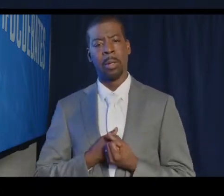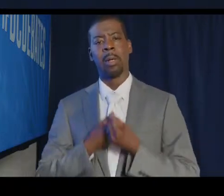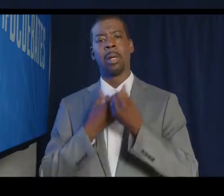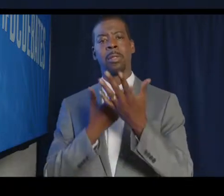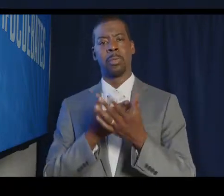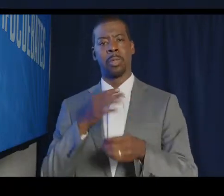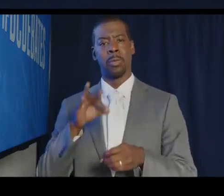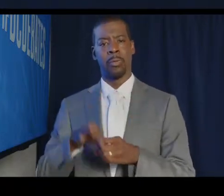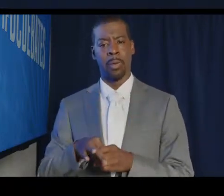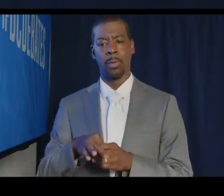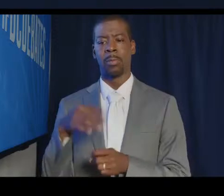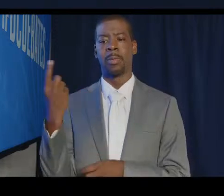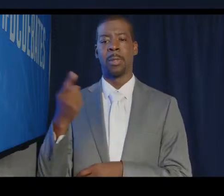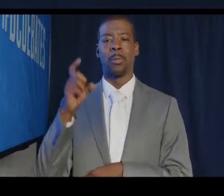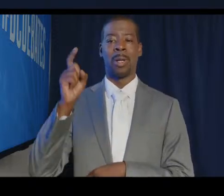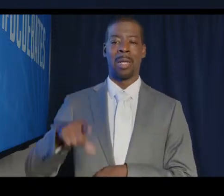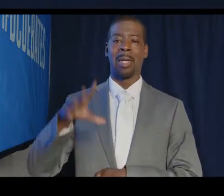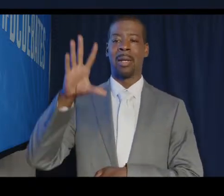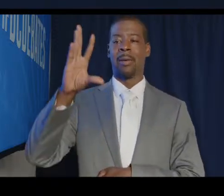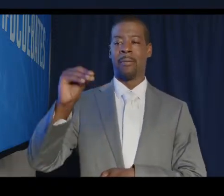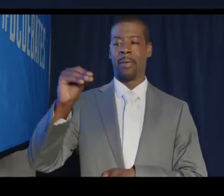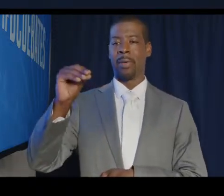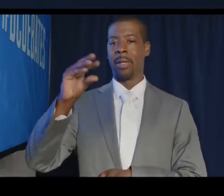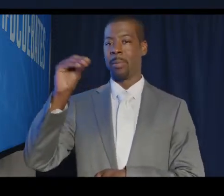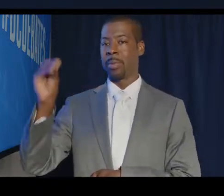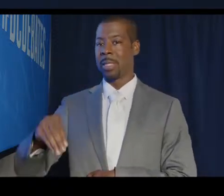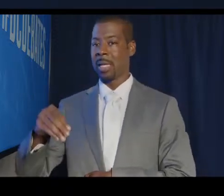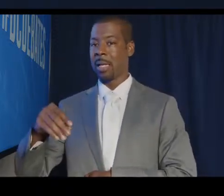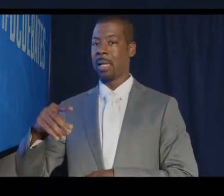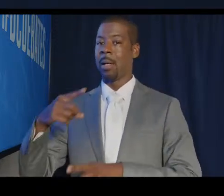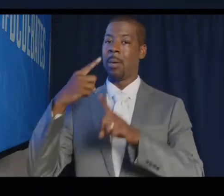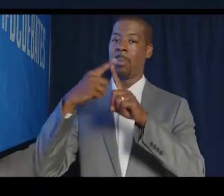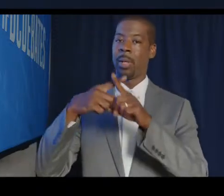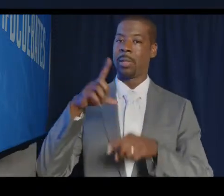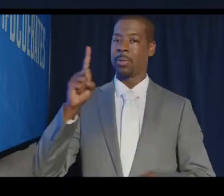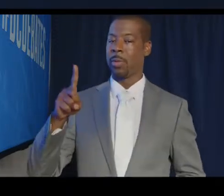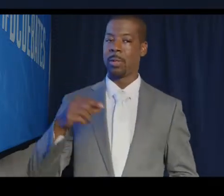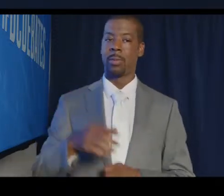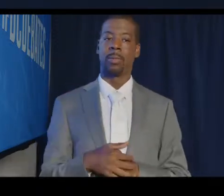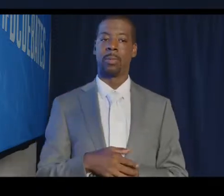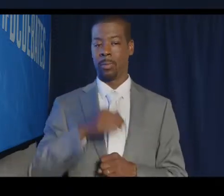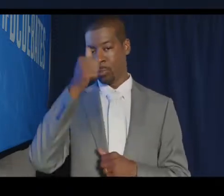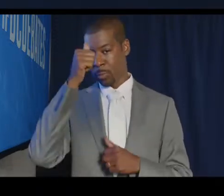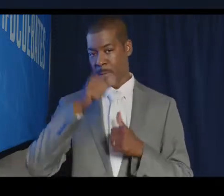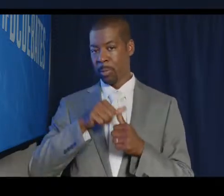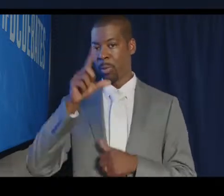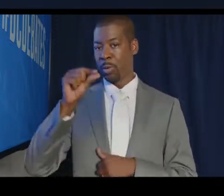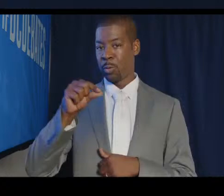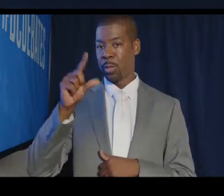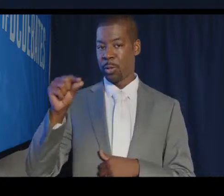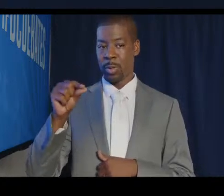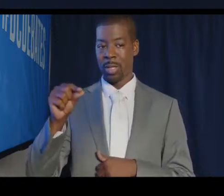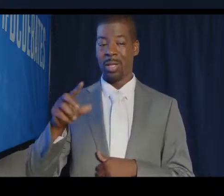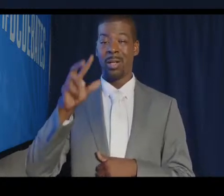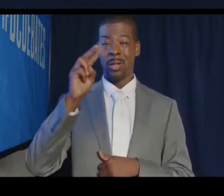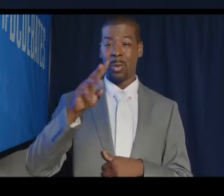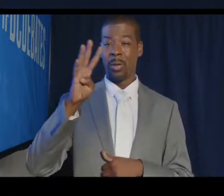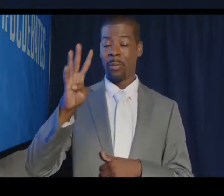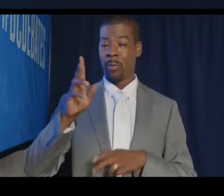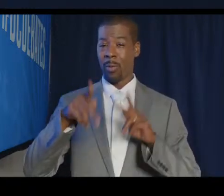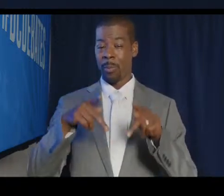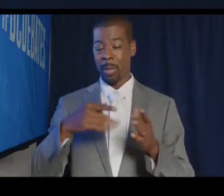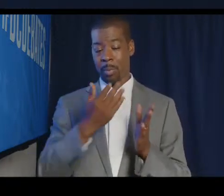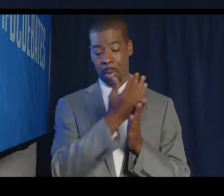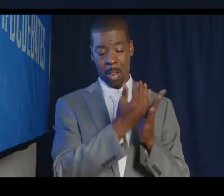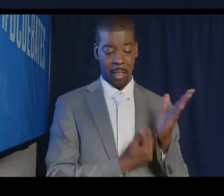receive 50% plus one in order to be elected. Everyone recalls 2020, there were 24 people on the ballot for this particular